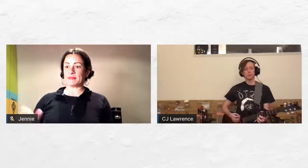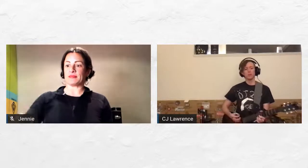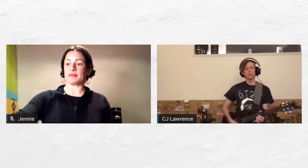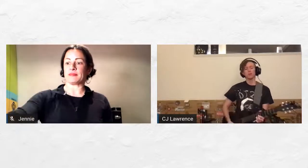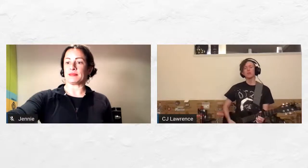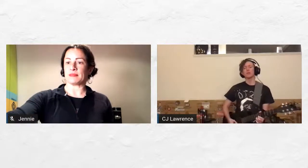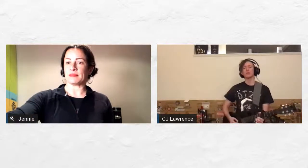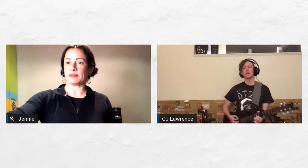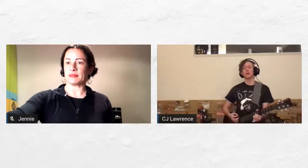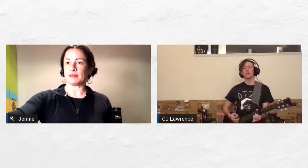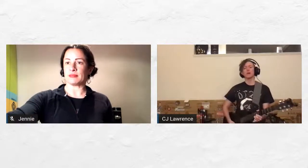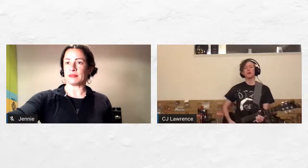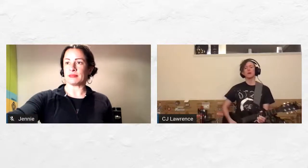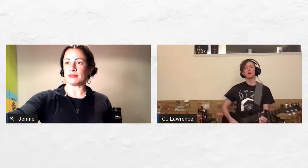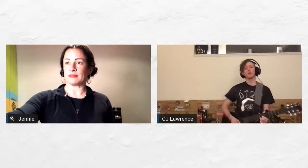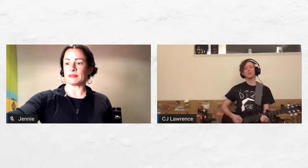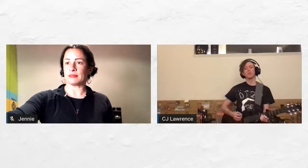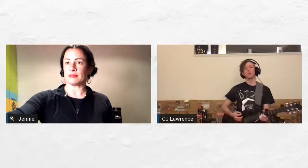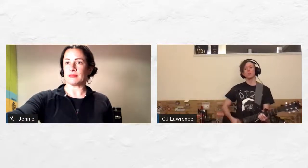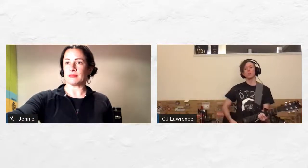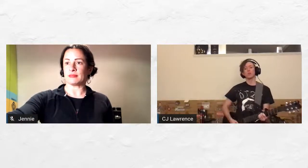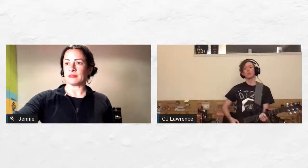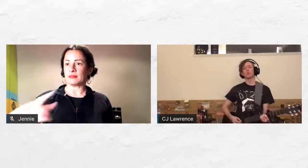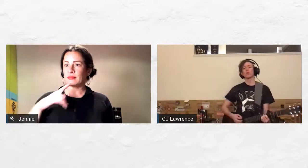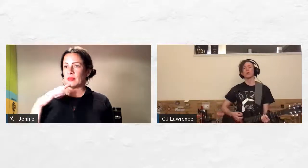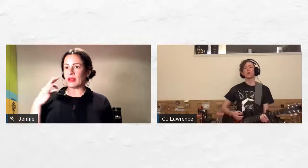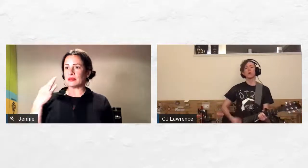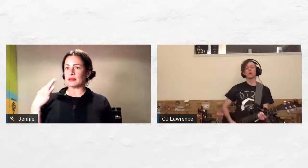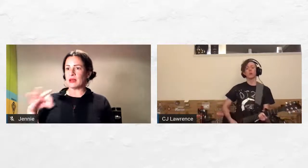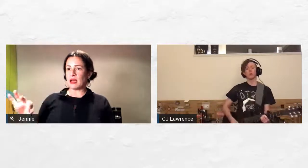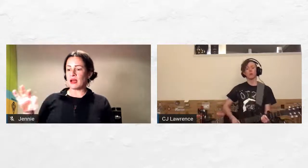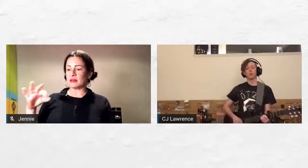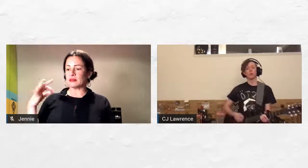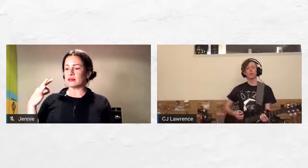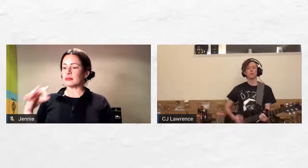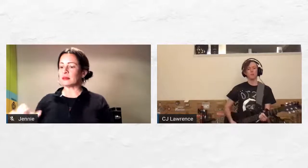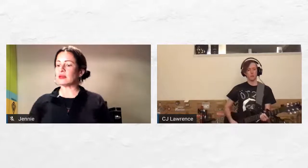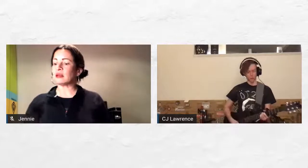19 pink hair, no car.